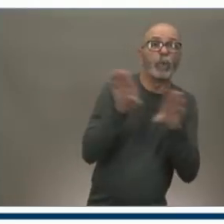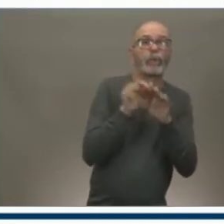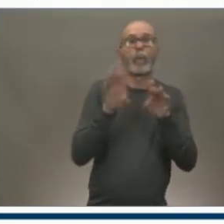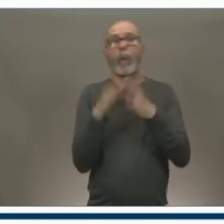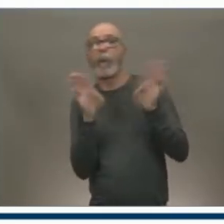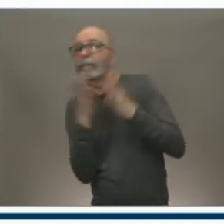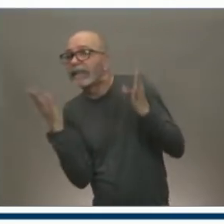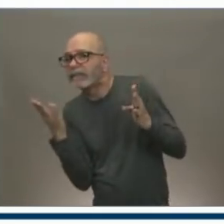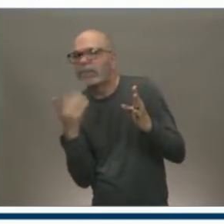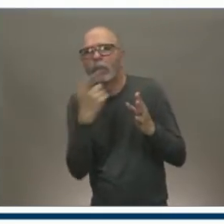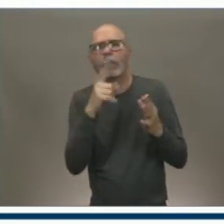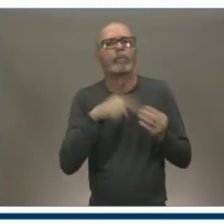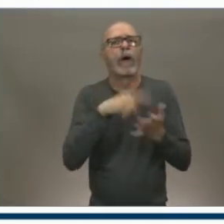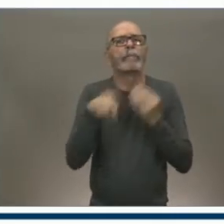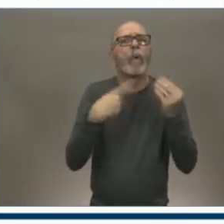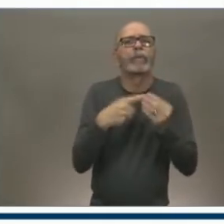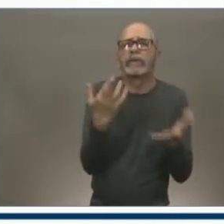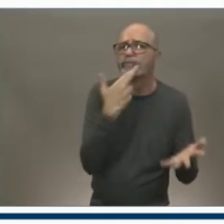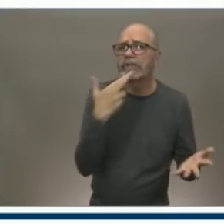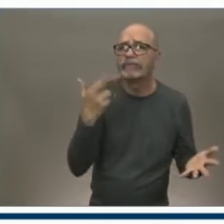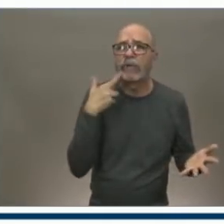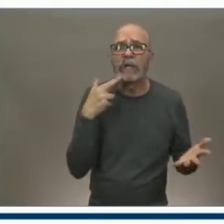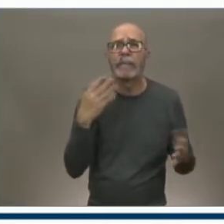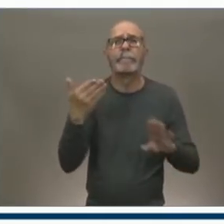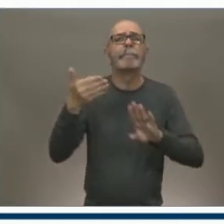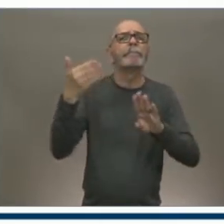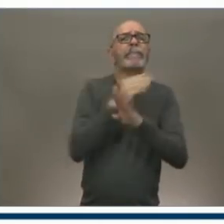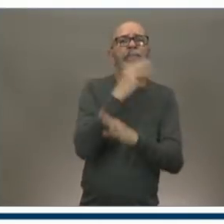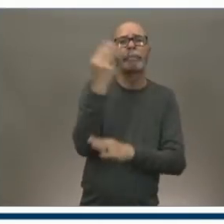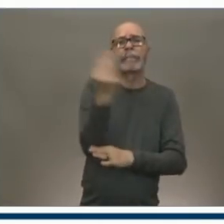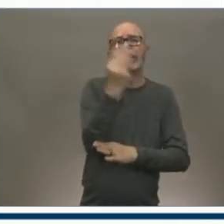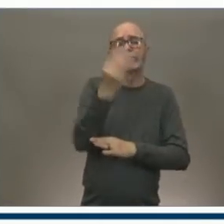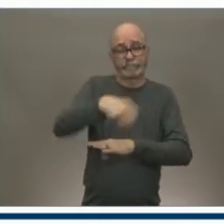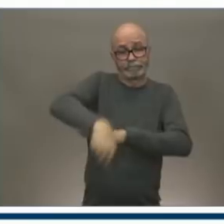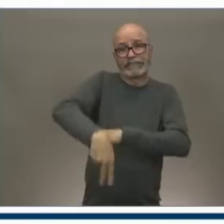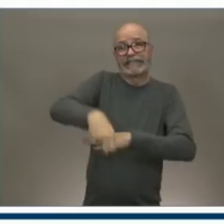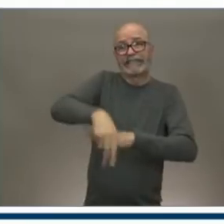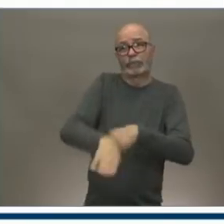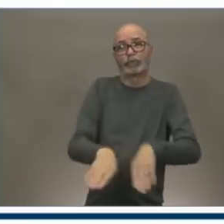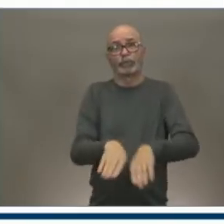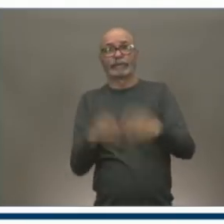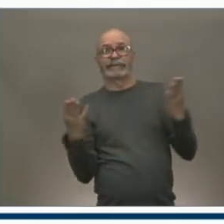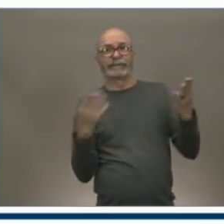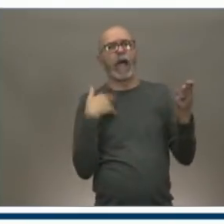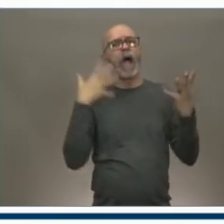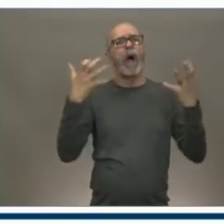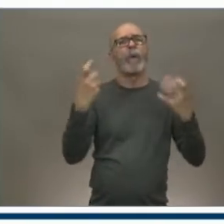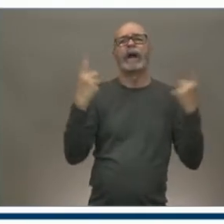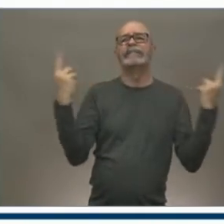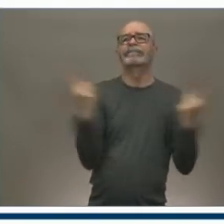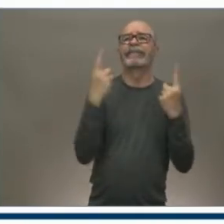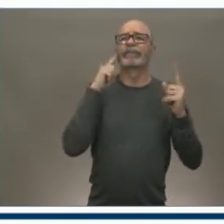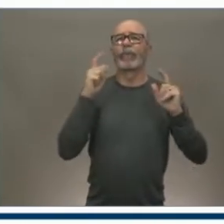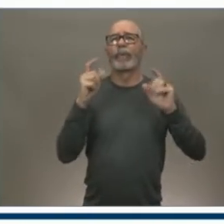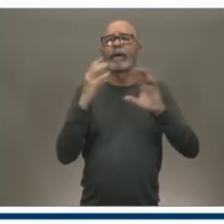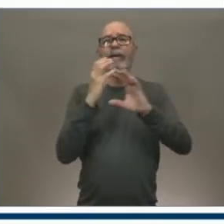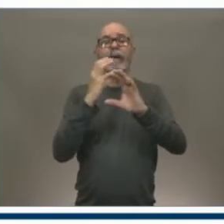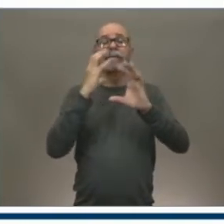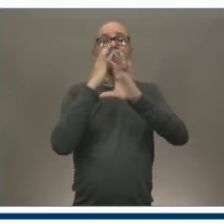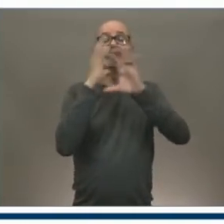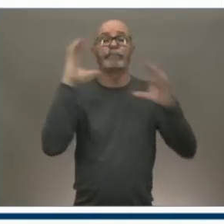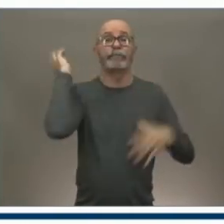restrictions before Monday at midnight, so restaurants wanting to host Super Bowl events could stay longer? I think. No, we're